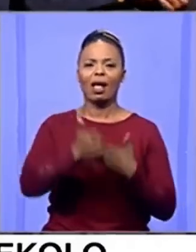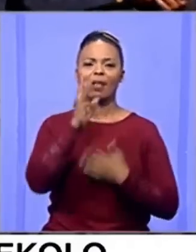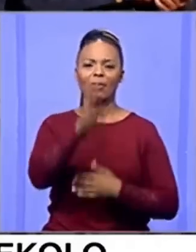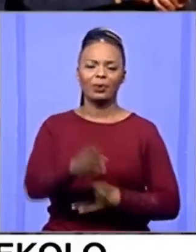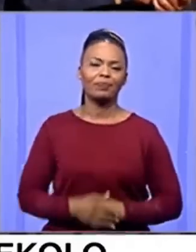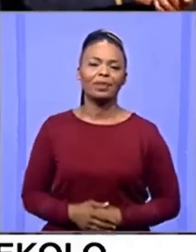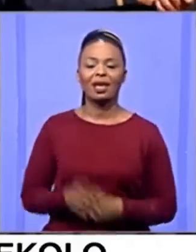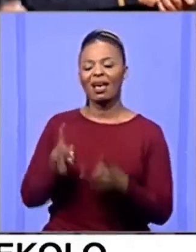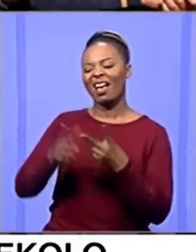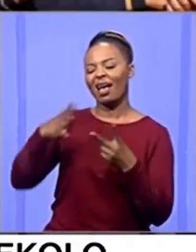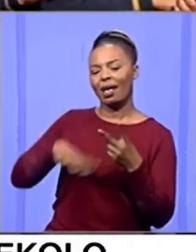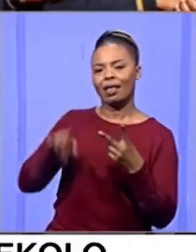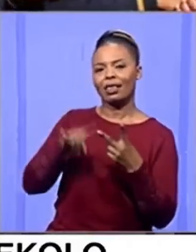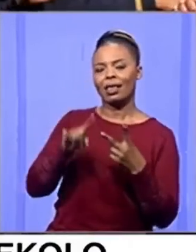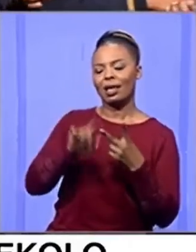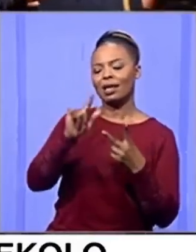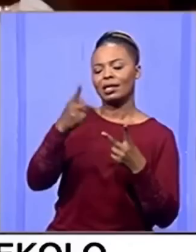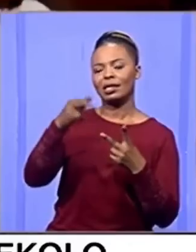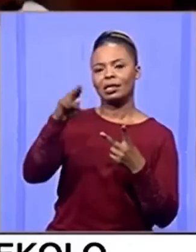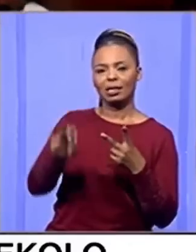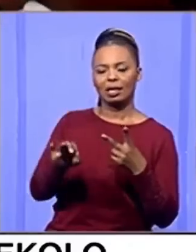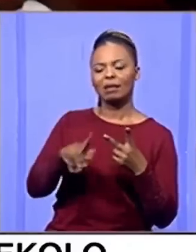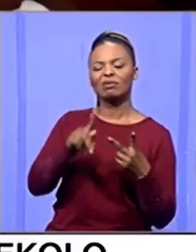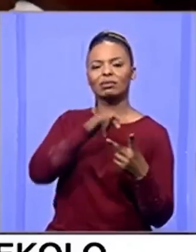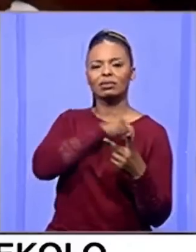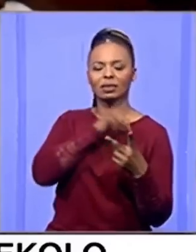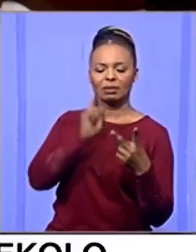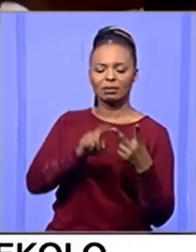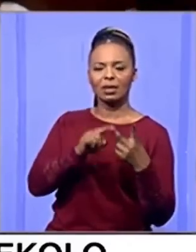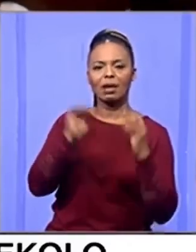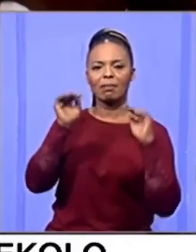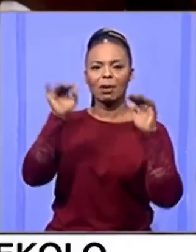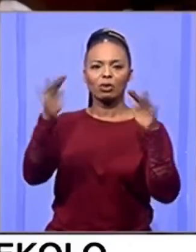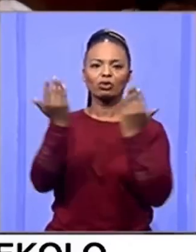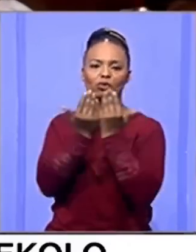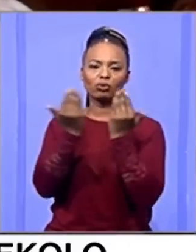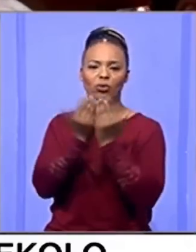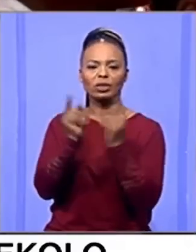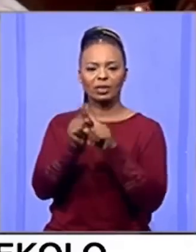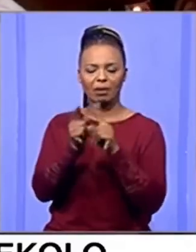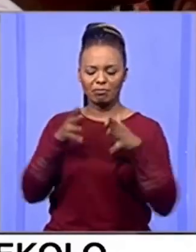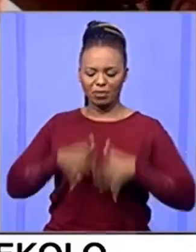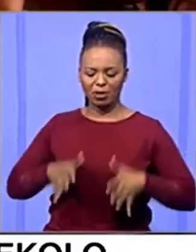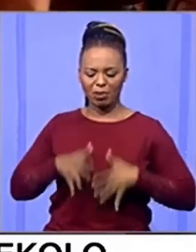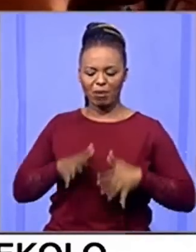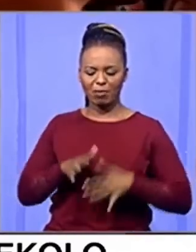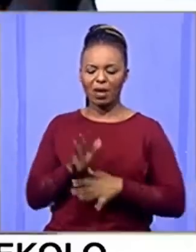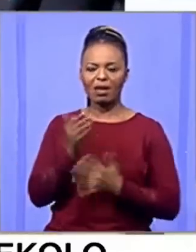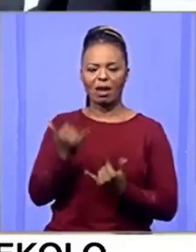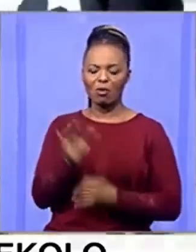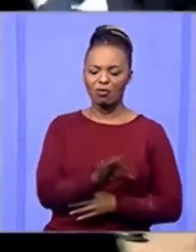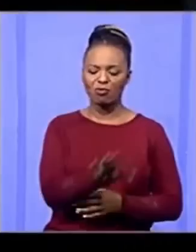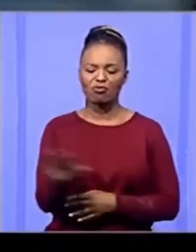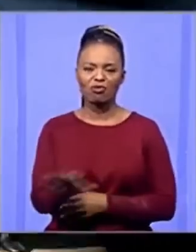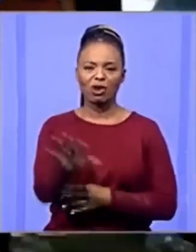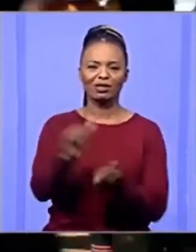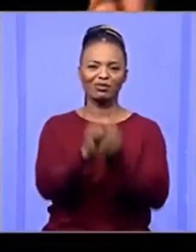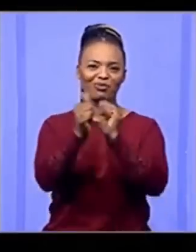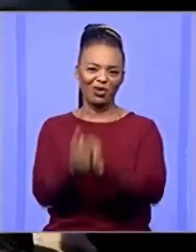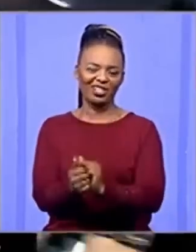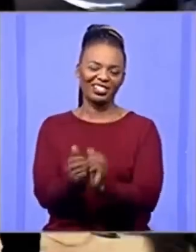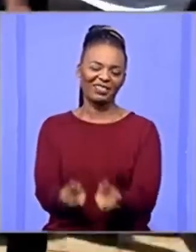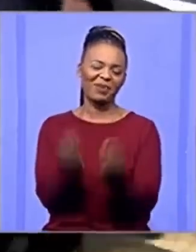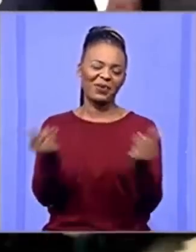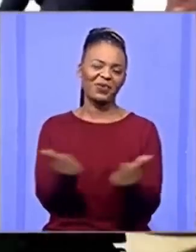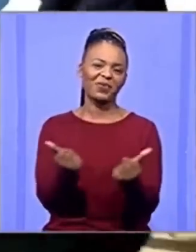Buhlebethu Public School ka Inanda ba humane diaparo tša sehlopha sa bona sa volleyball. Sesotho